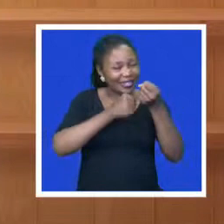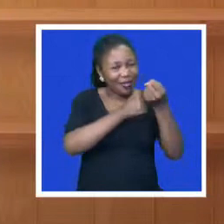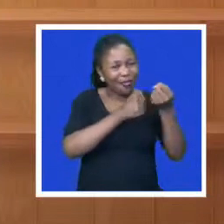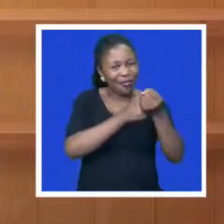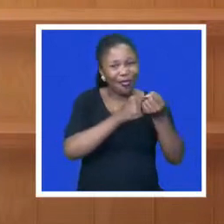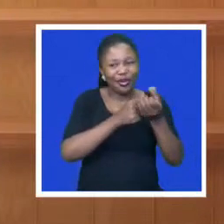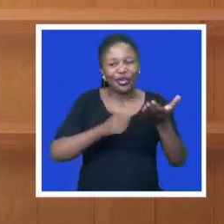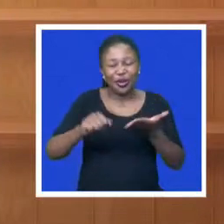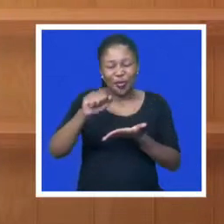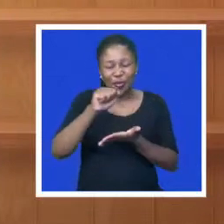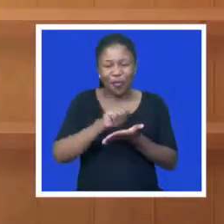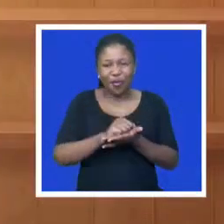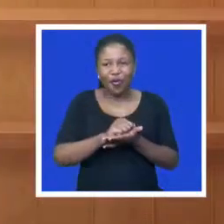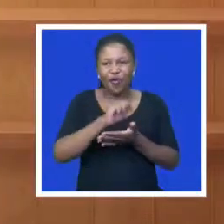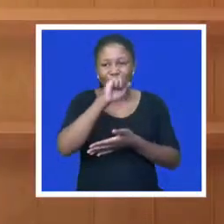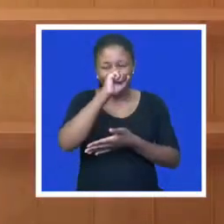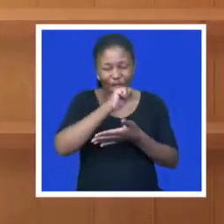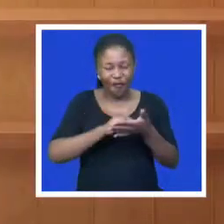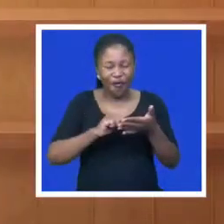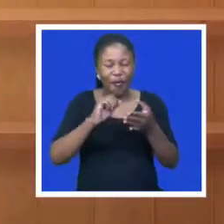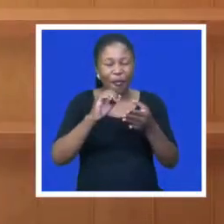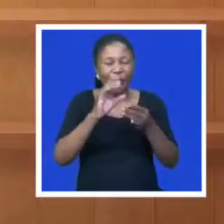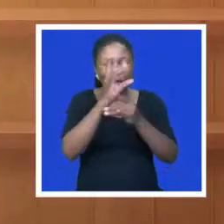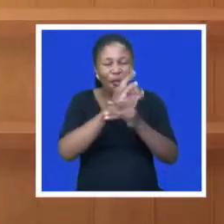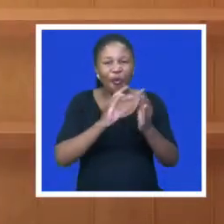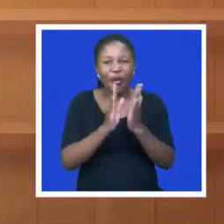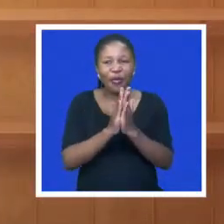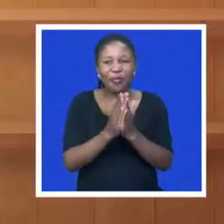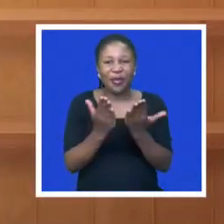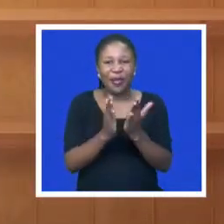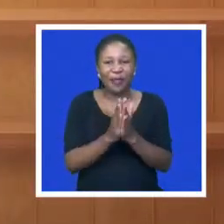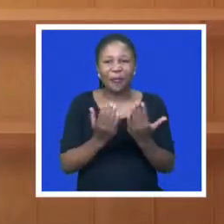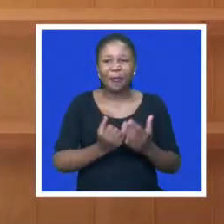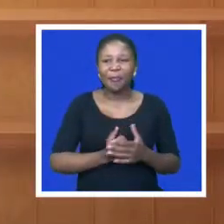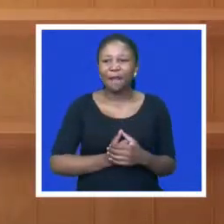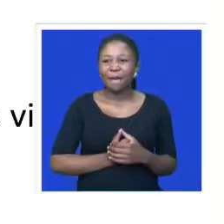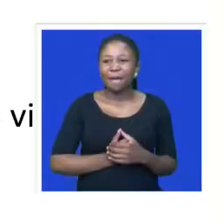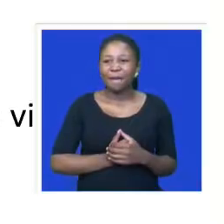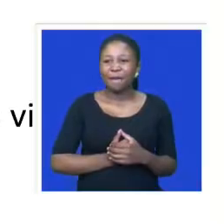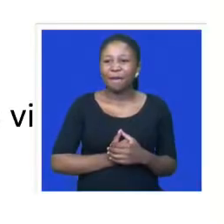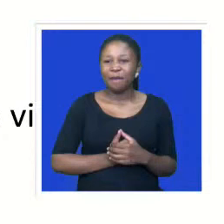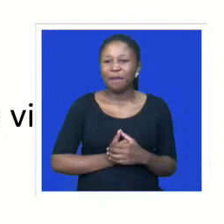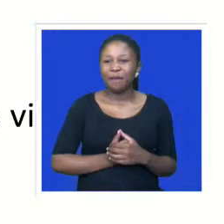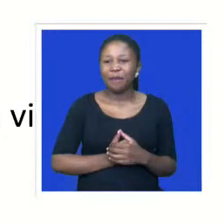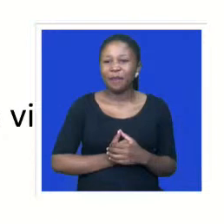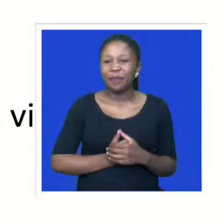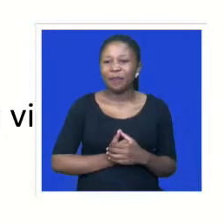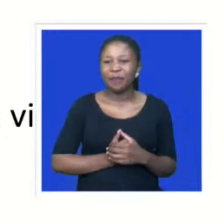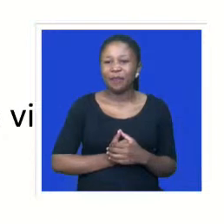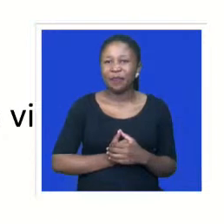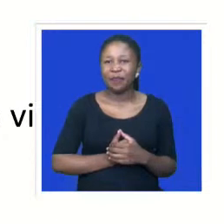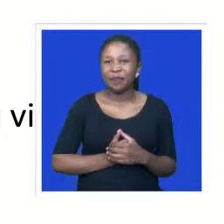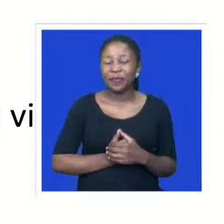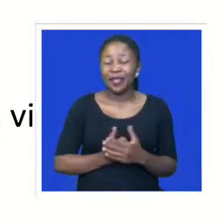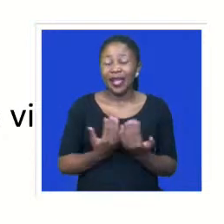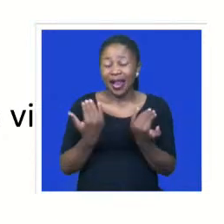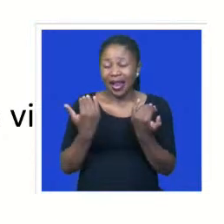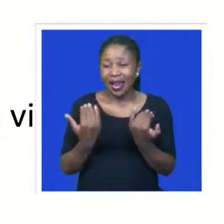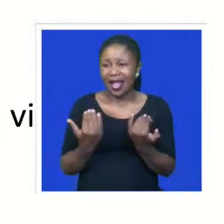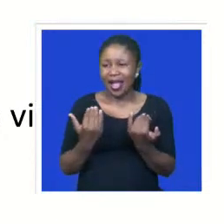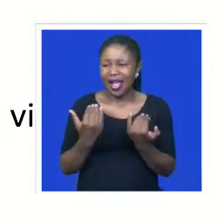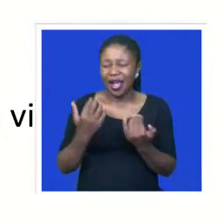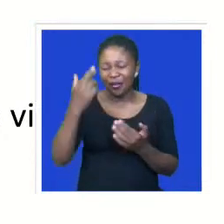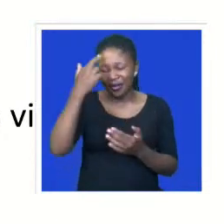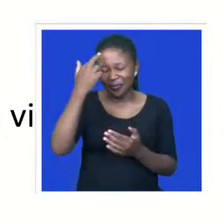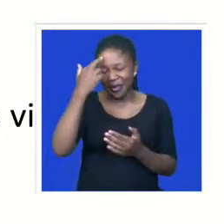will get all the full marks. Now, dear Lena, let us look at the conclusion. We have learned, dear Lena, about